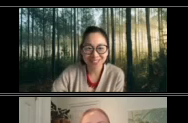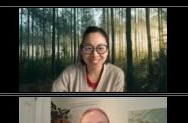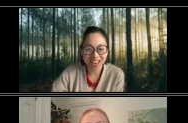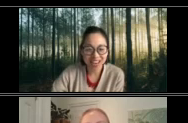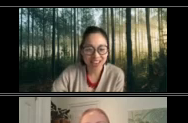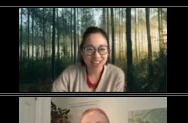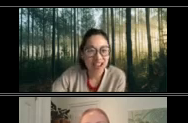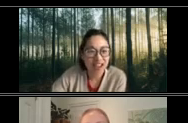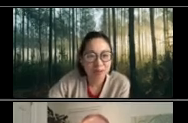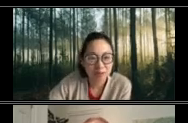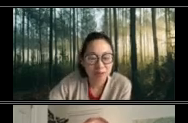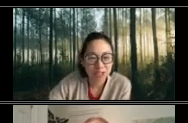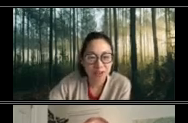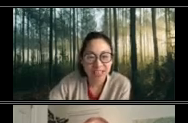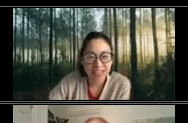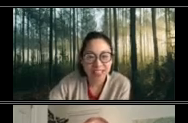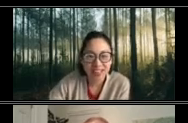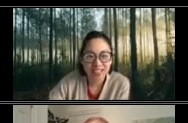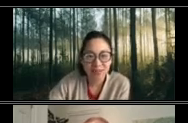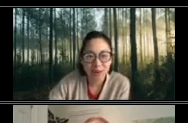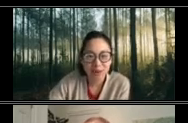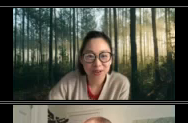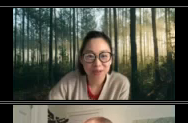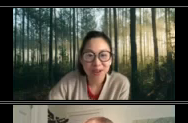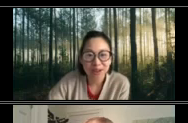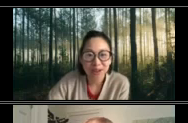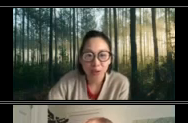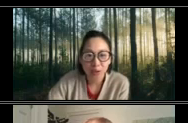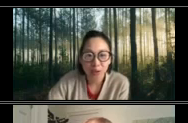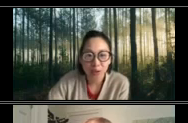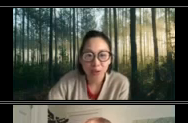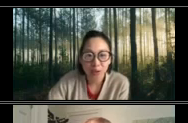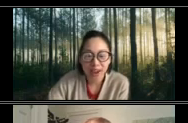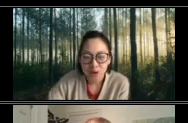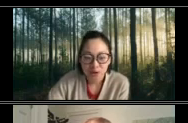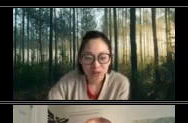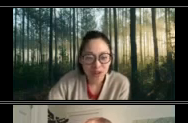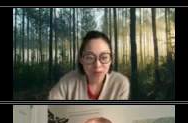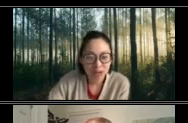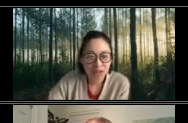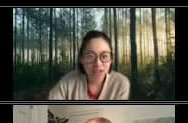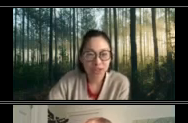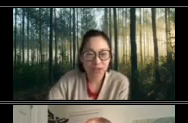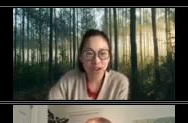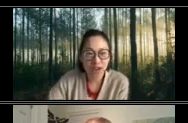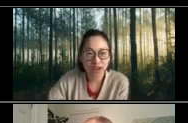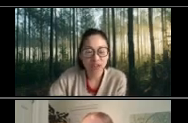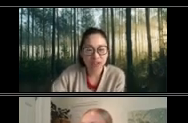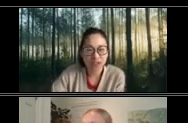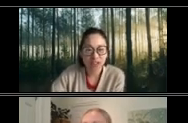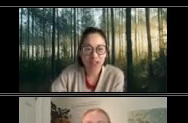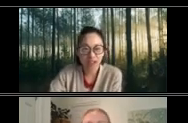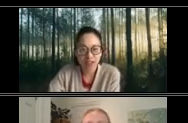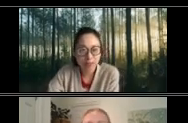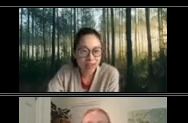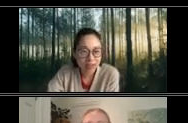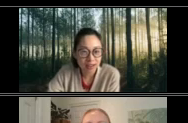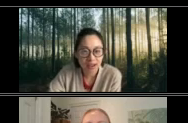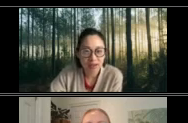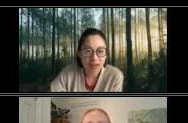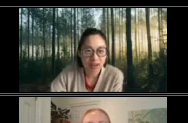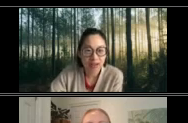with us today. We're so excited to get this symposium going. First off, I'm going to introduce Dr. Jonathan